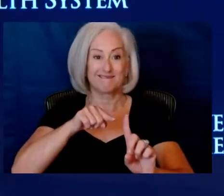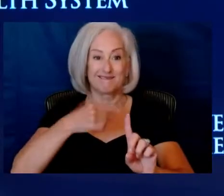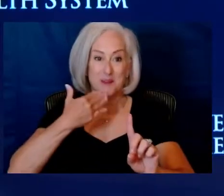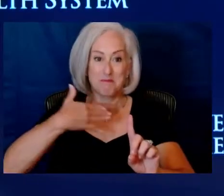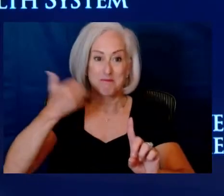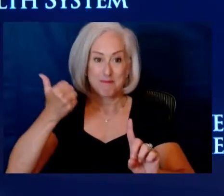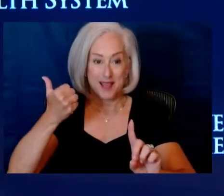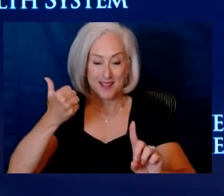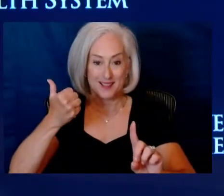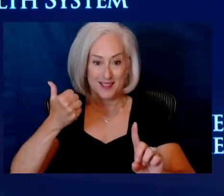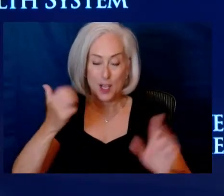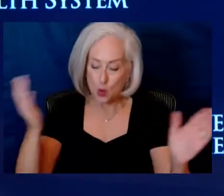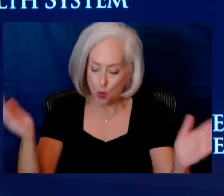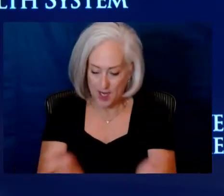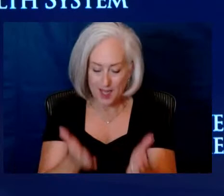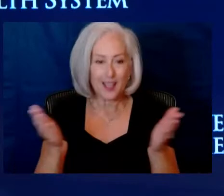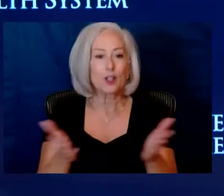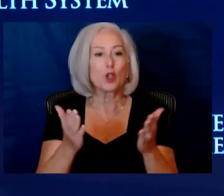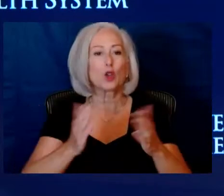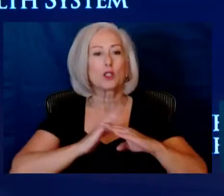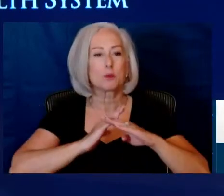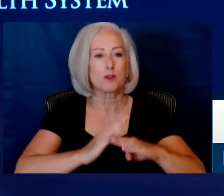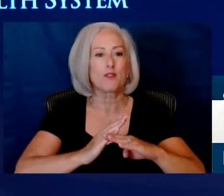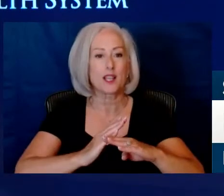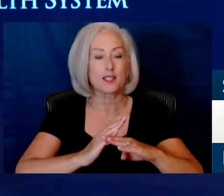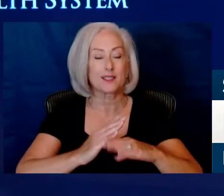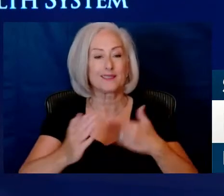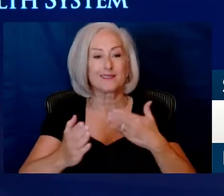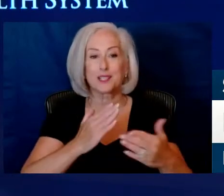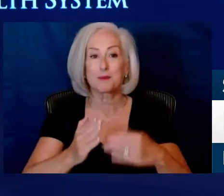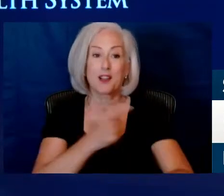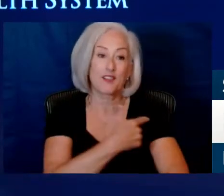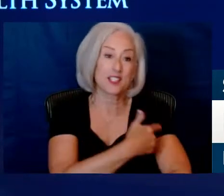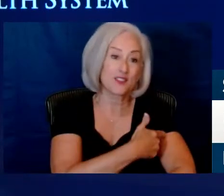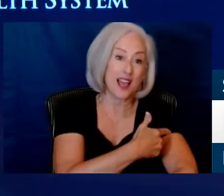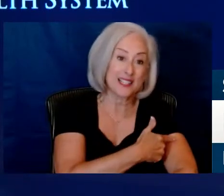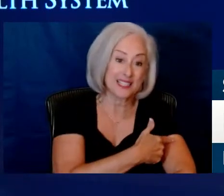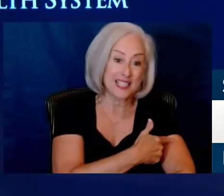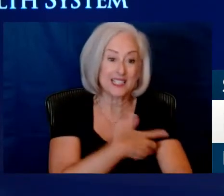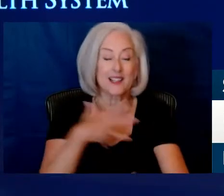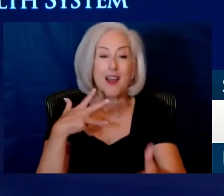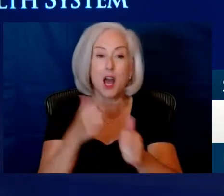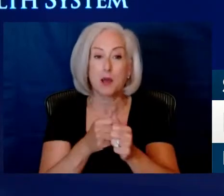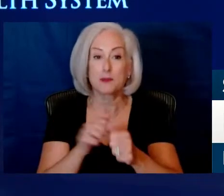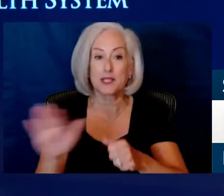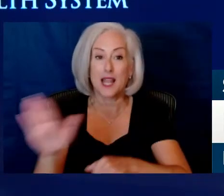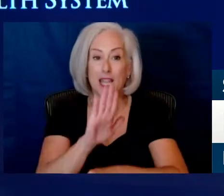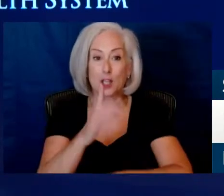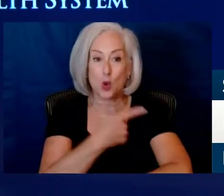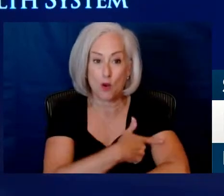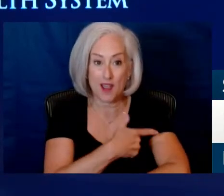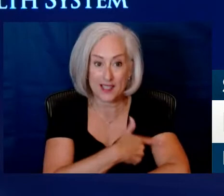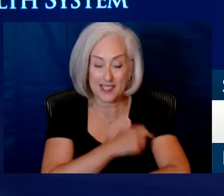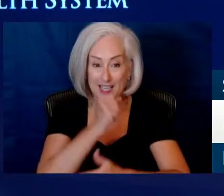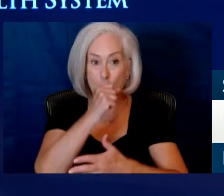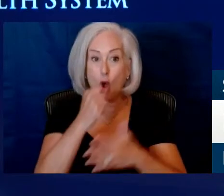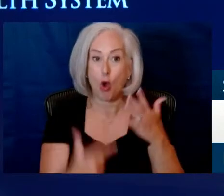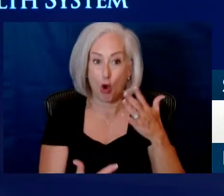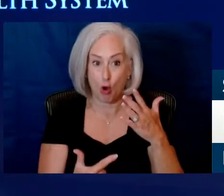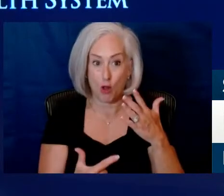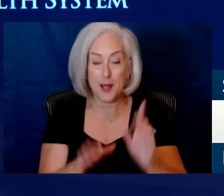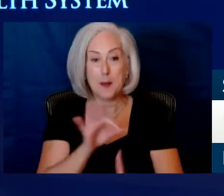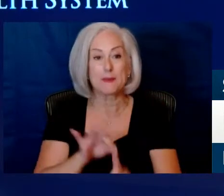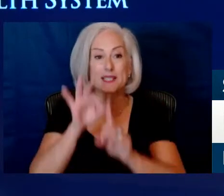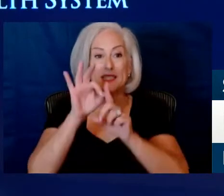promote prevention here, whether it's vaccination. Be up to date with your vaccines, all of them, but especially, obviously, the COVID vaccines. We